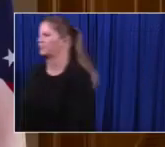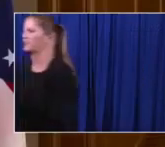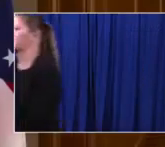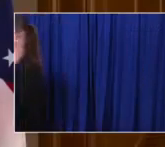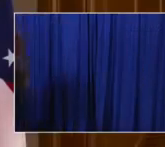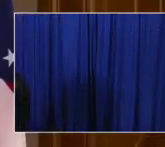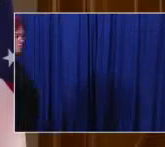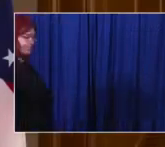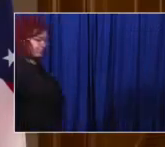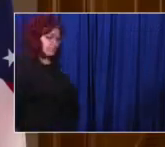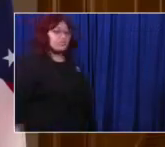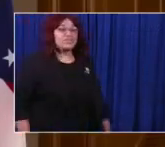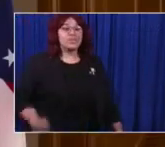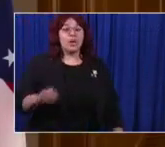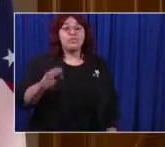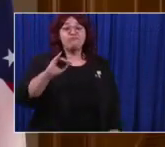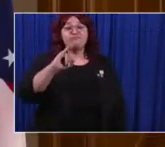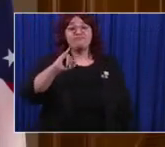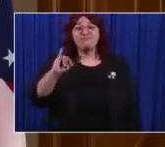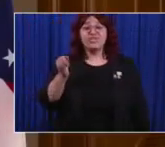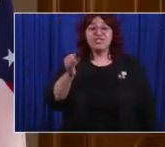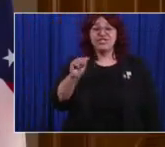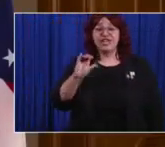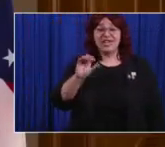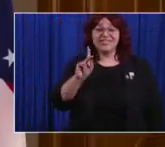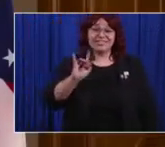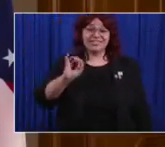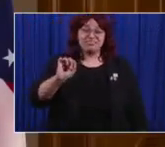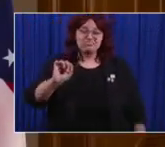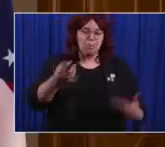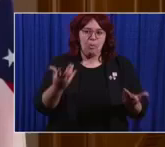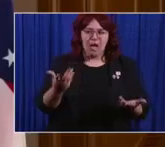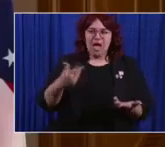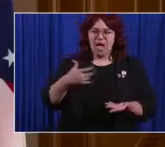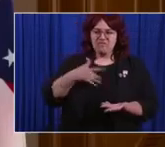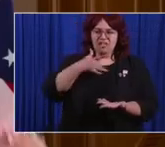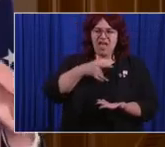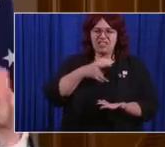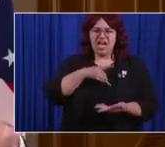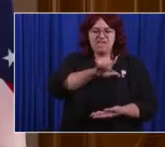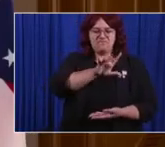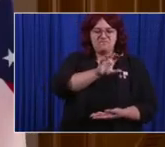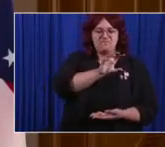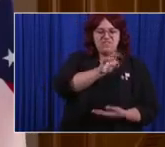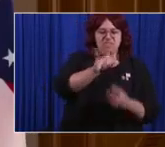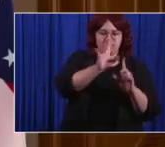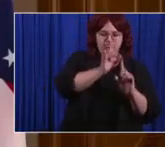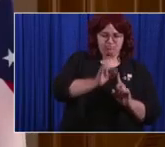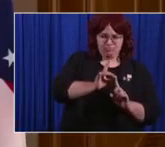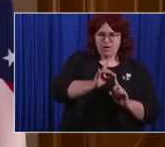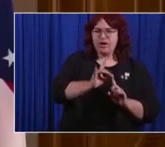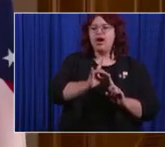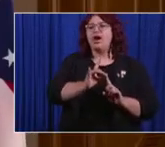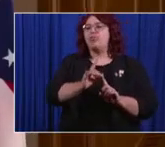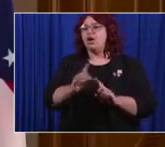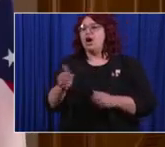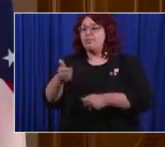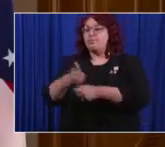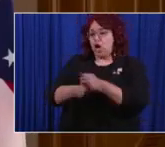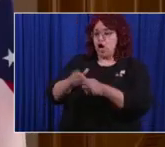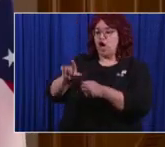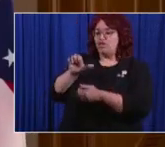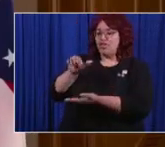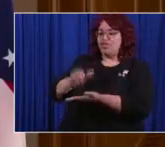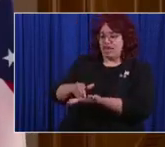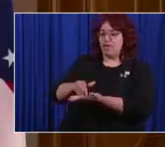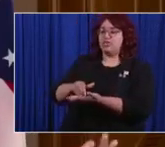but I can do the math. And if we stay at, three going down 3 points a day, we're going to hit that number about